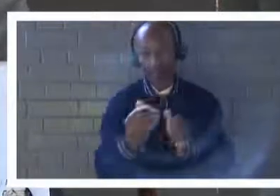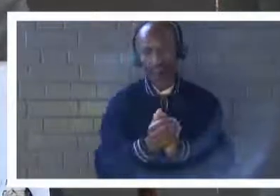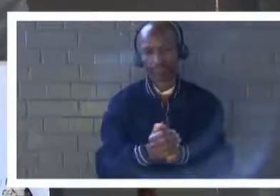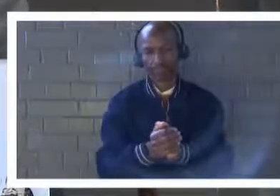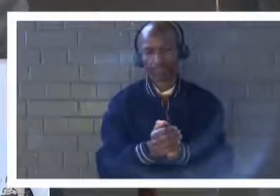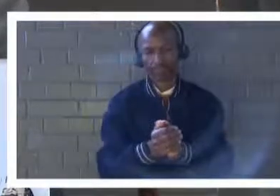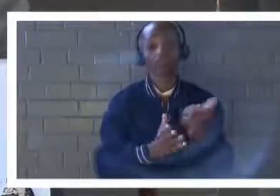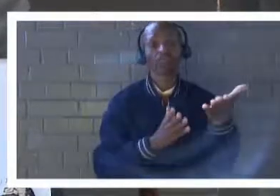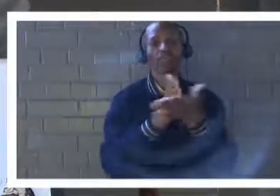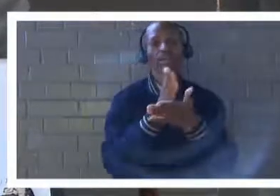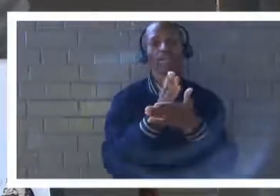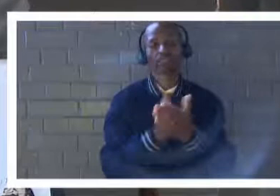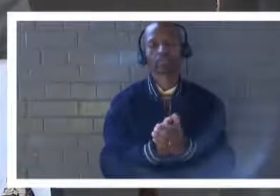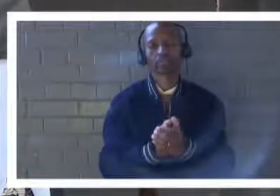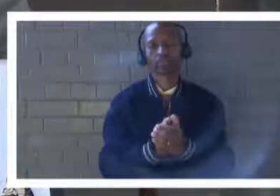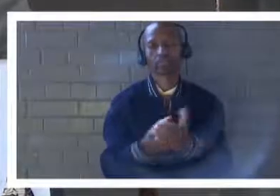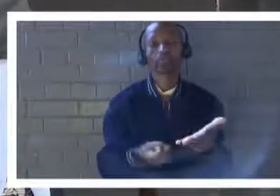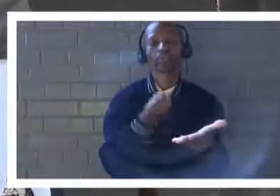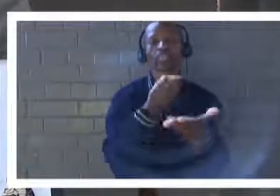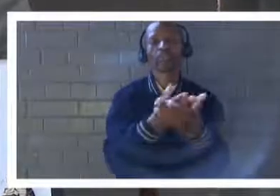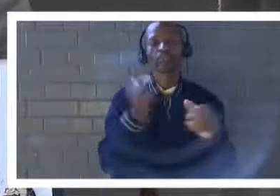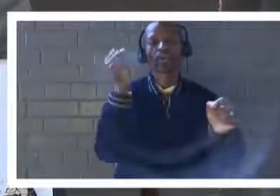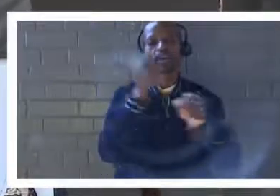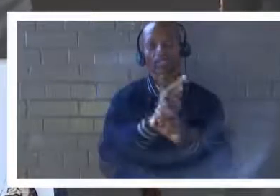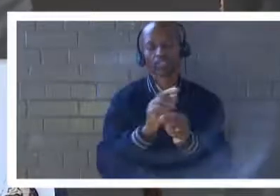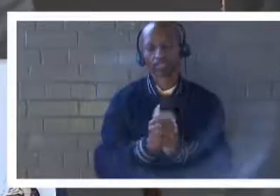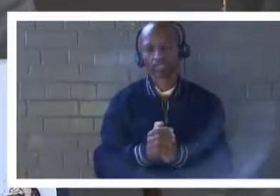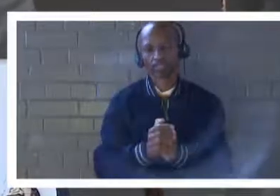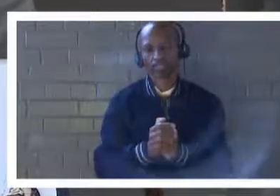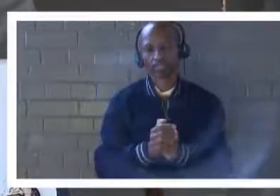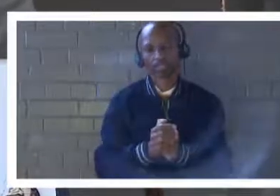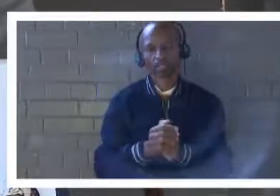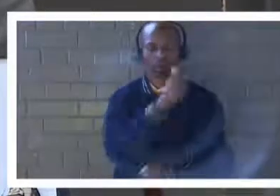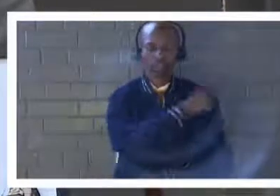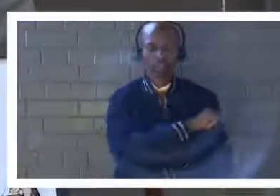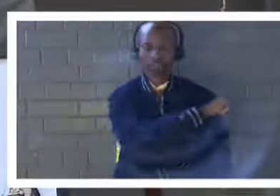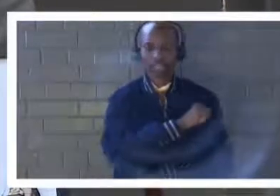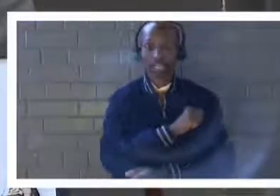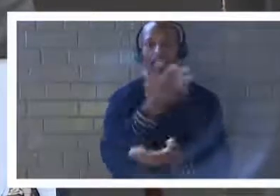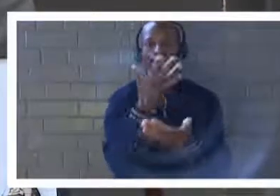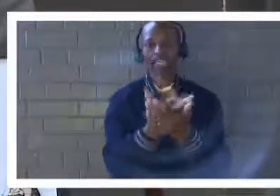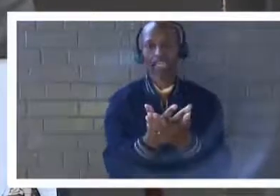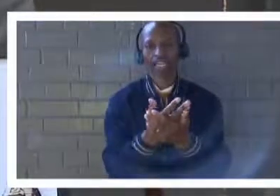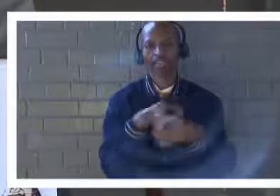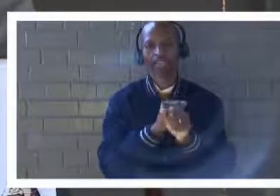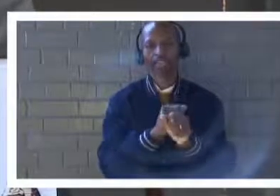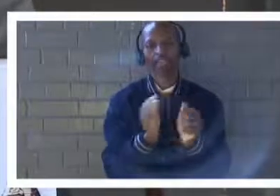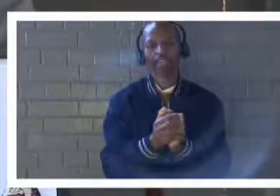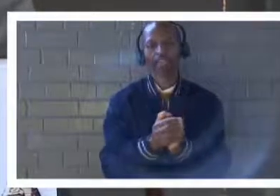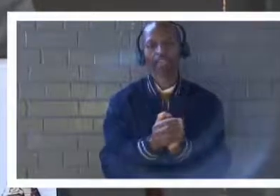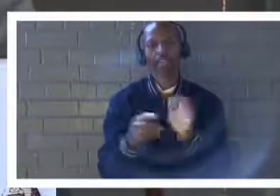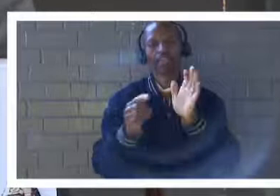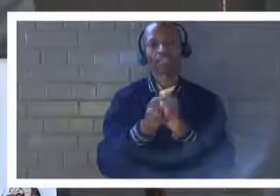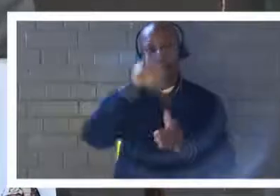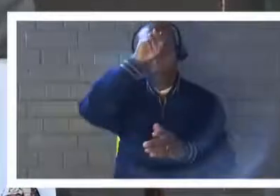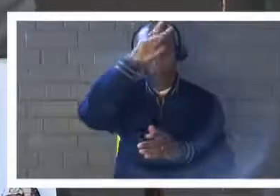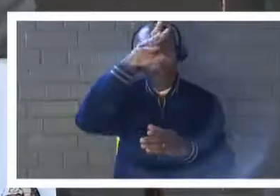capacity to carry out, Gauteng hospitals have the capacity to carry out minor